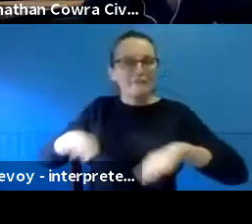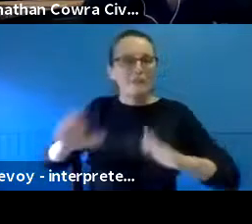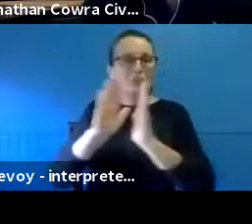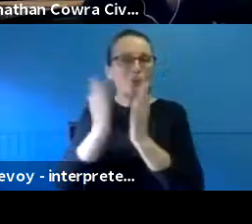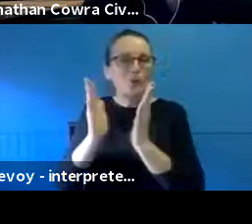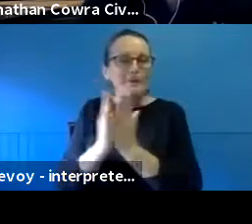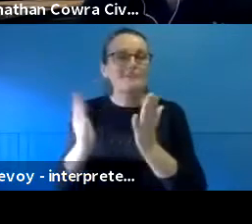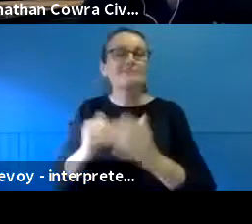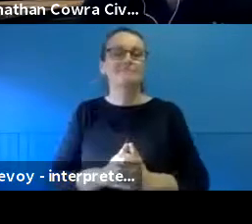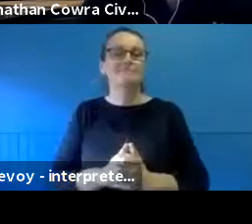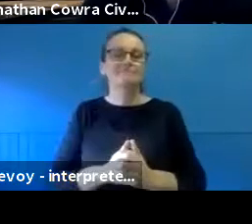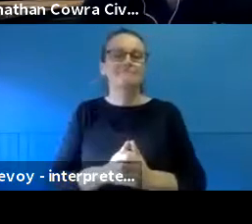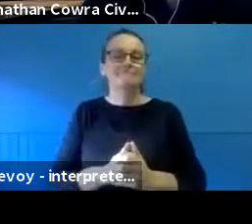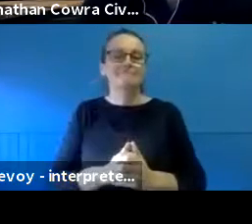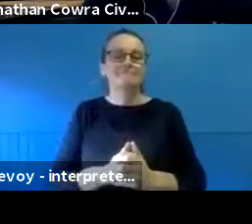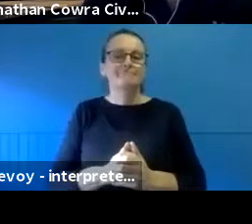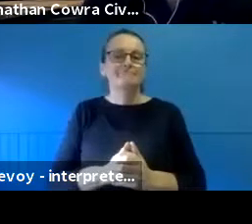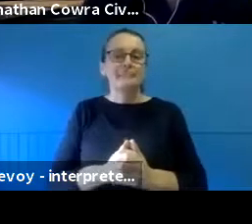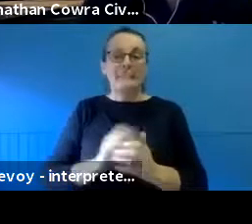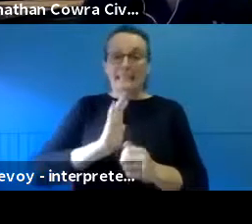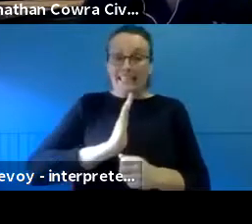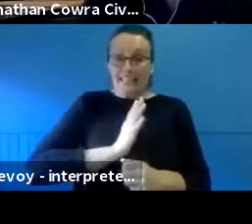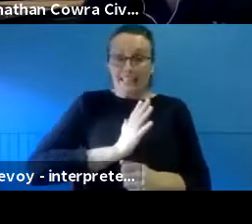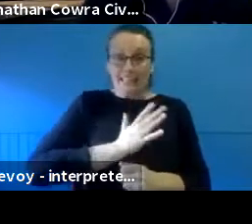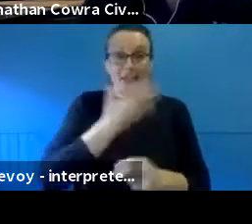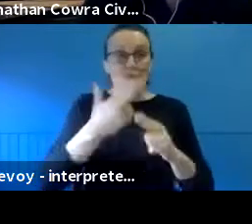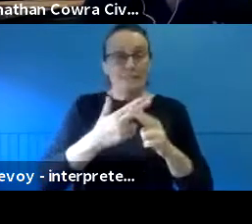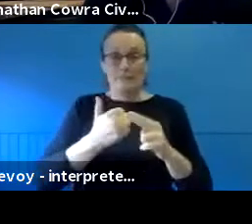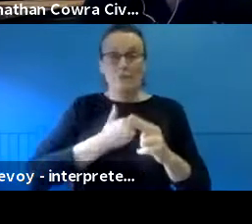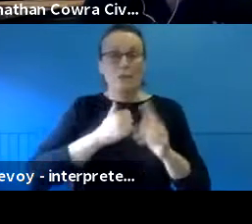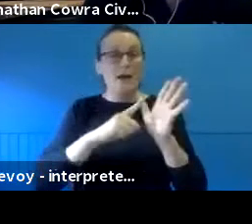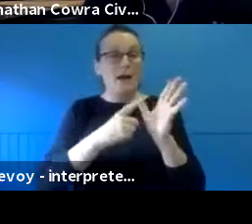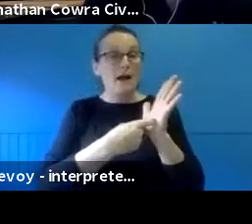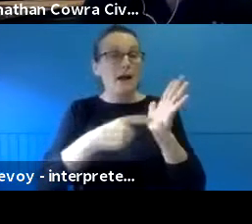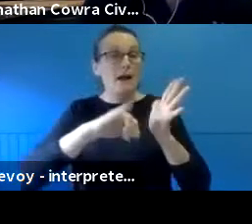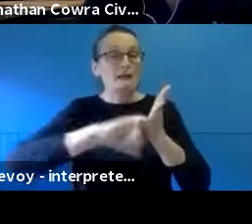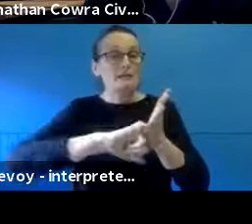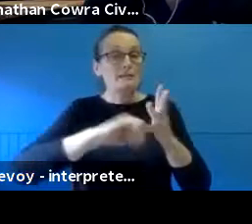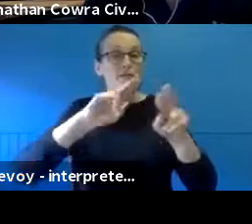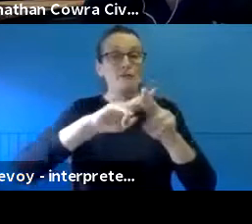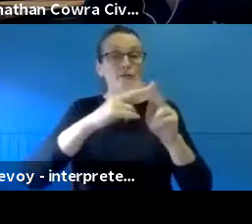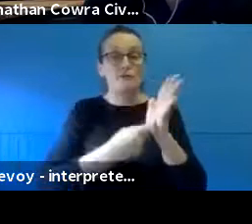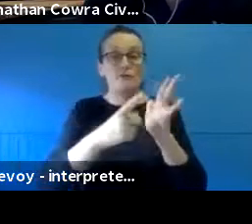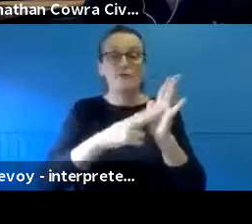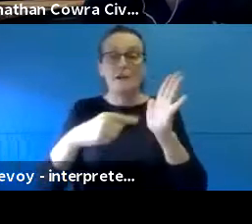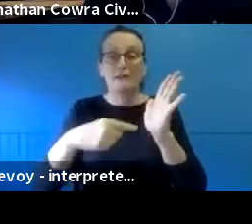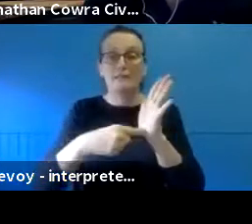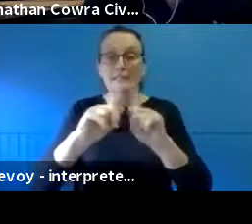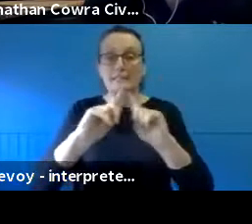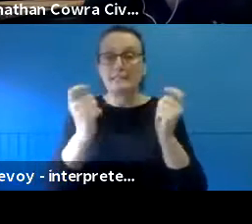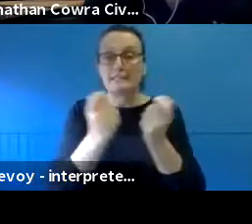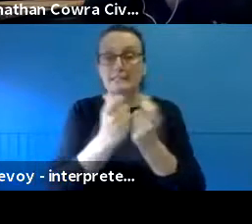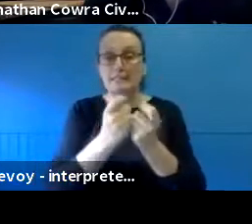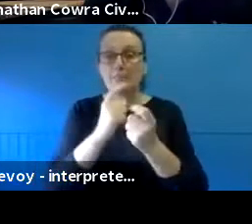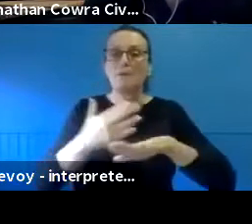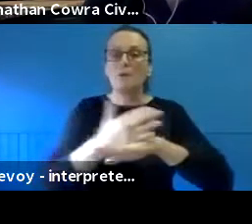It's been an interesting process for the Arts Front team. Been working particularly with Sarah Moynihan and Norm